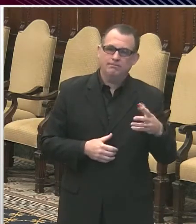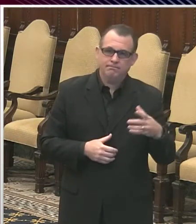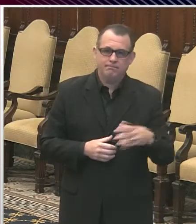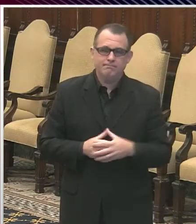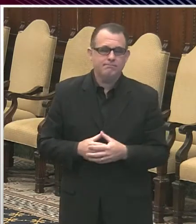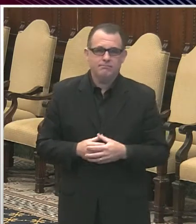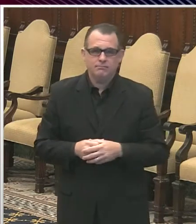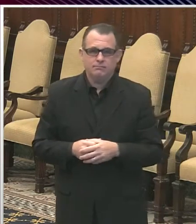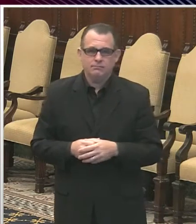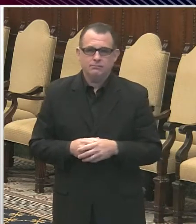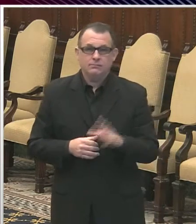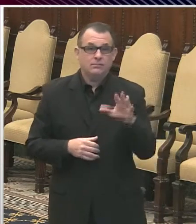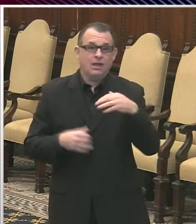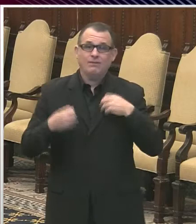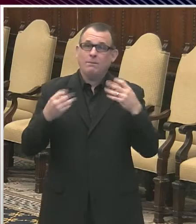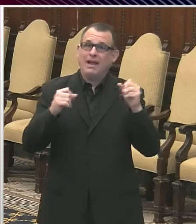to